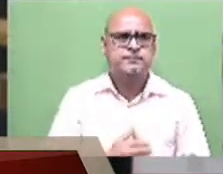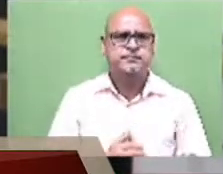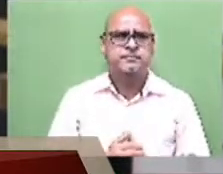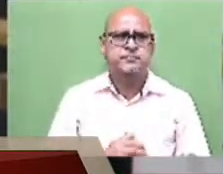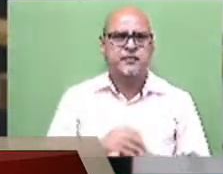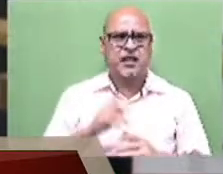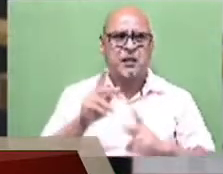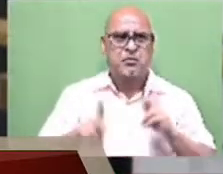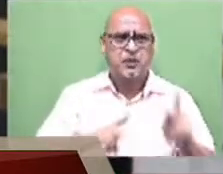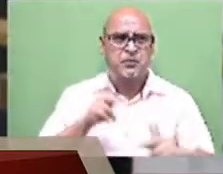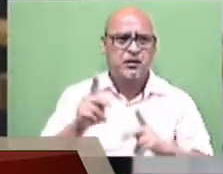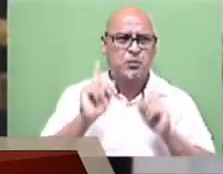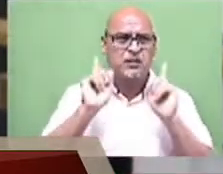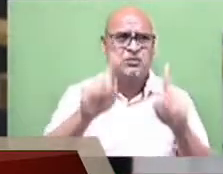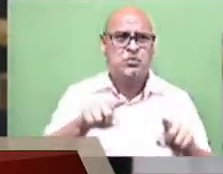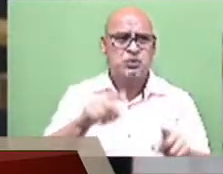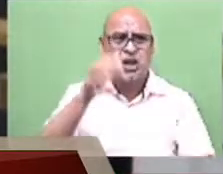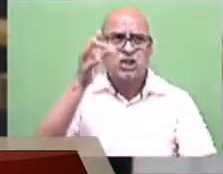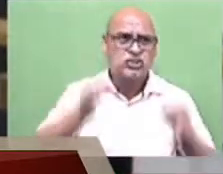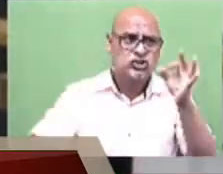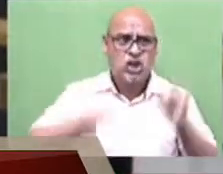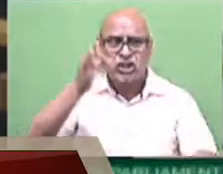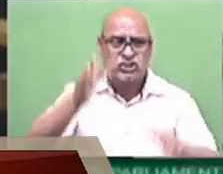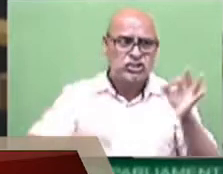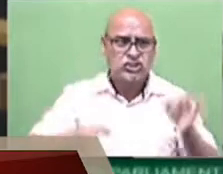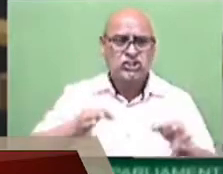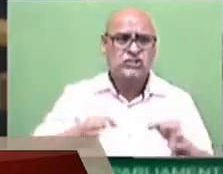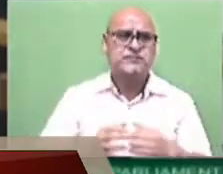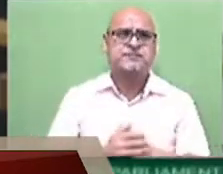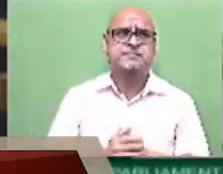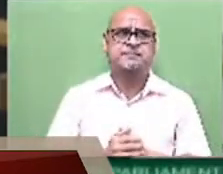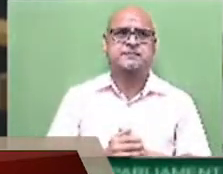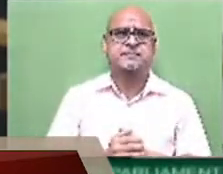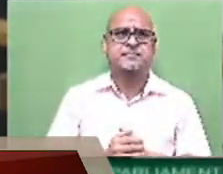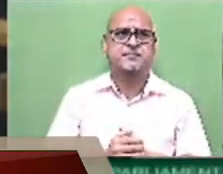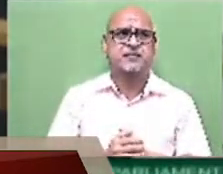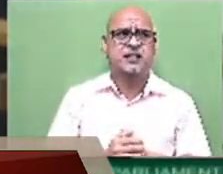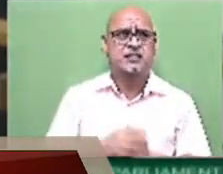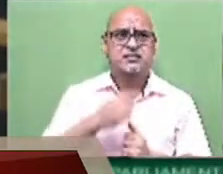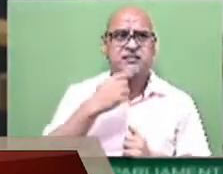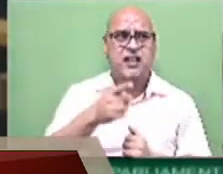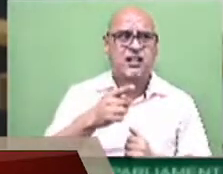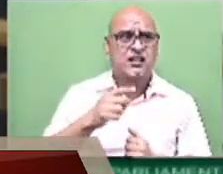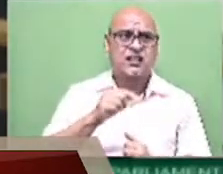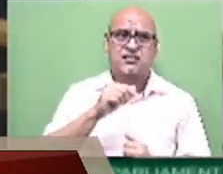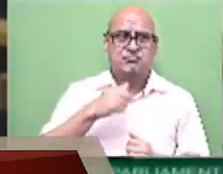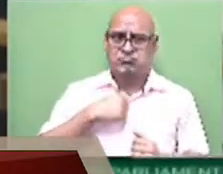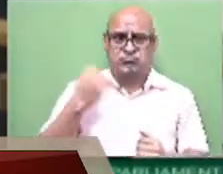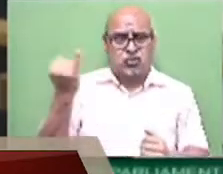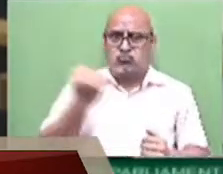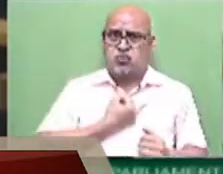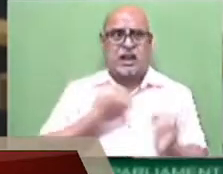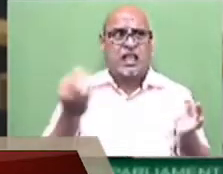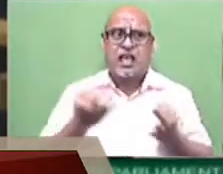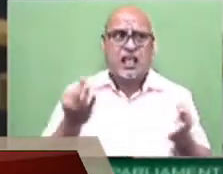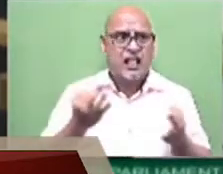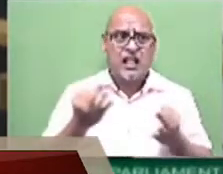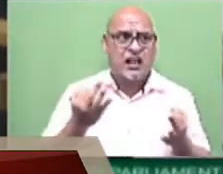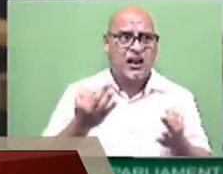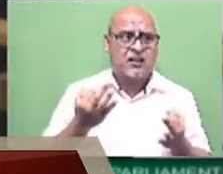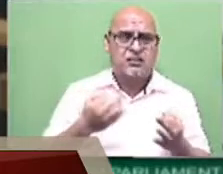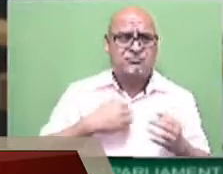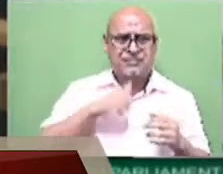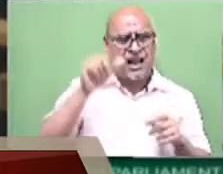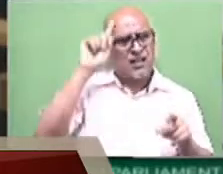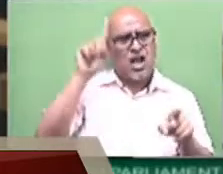strange and very unique. Now, when you look at subclause 7, on the same exact